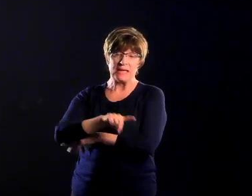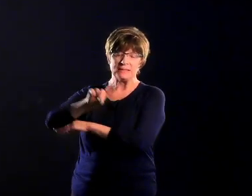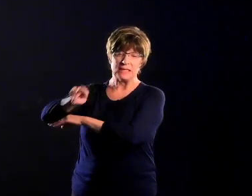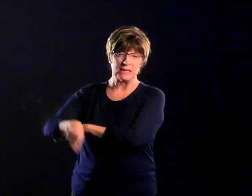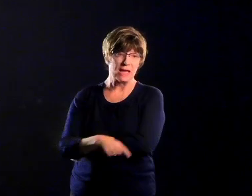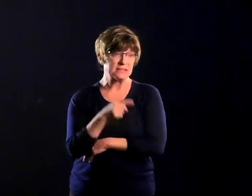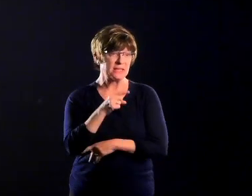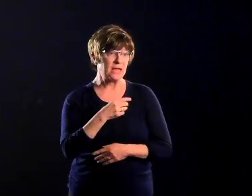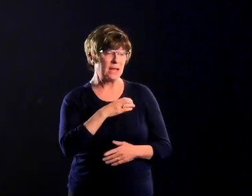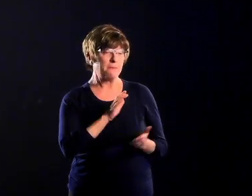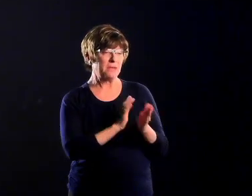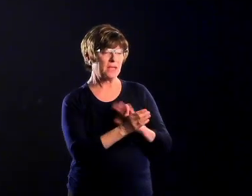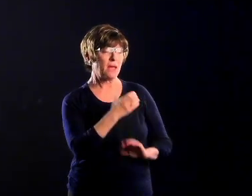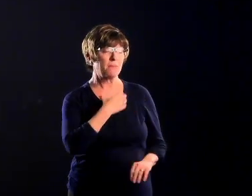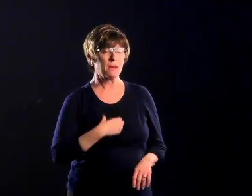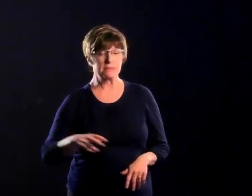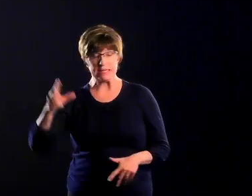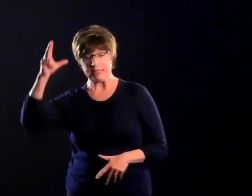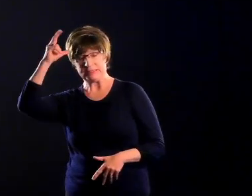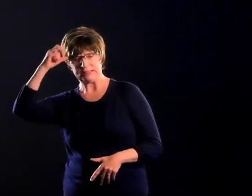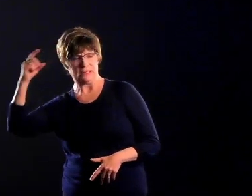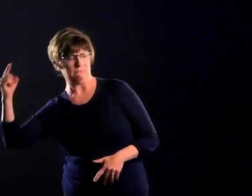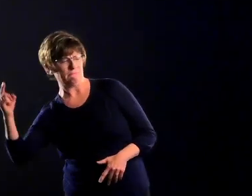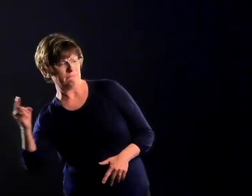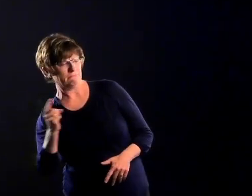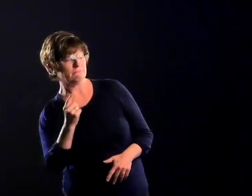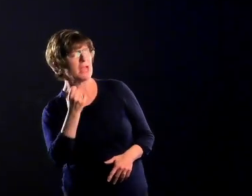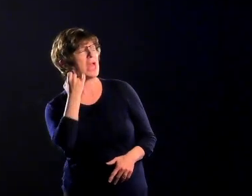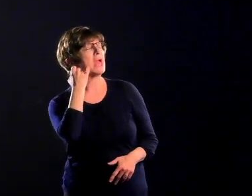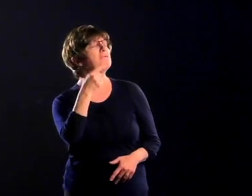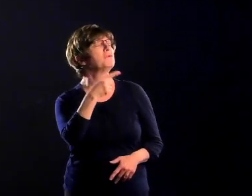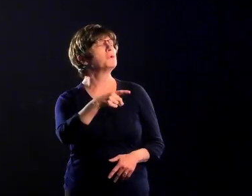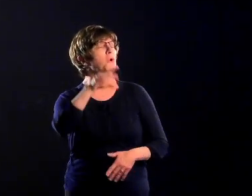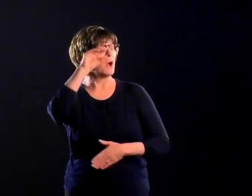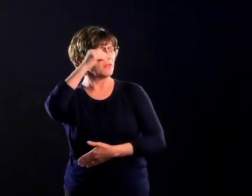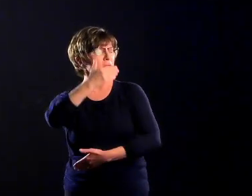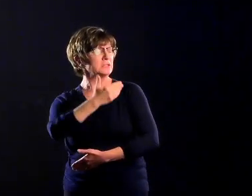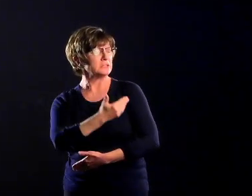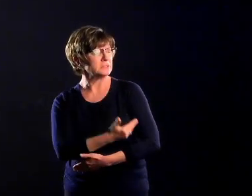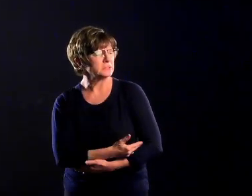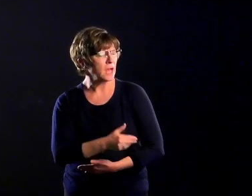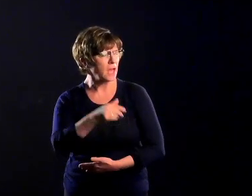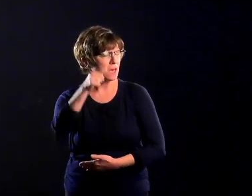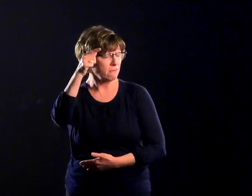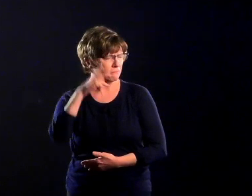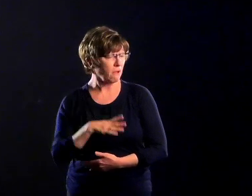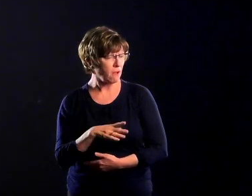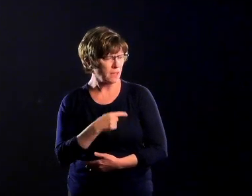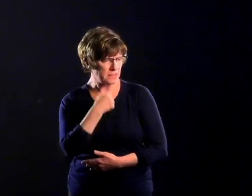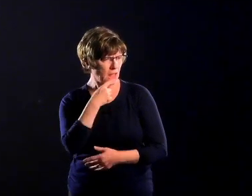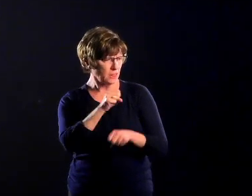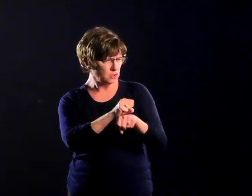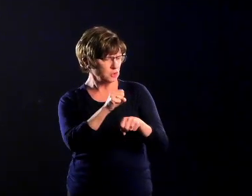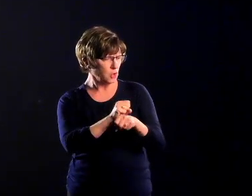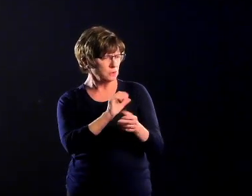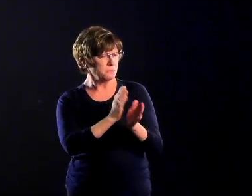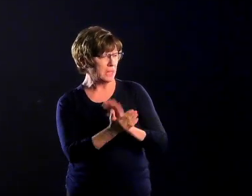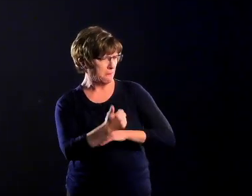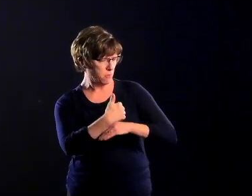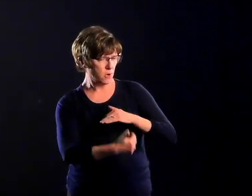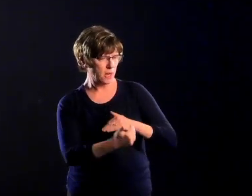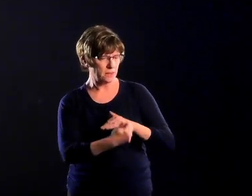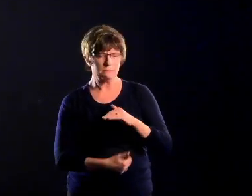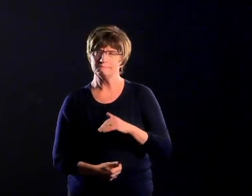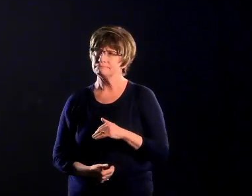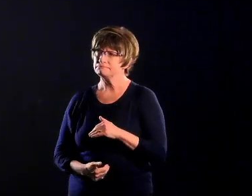came to him and said, if you are the Son of God, tell these stones to become bread. Jesus answered,